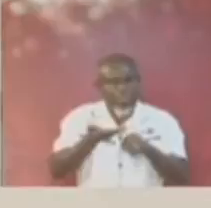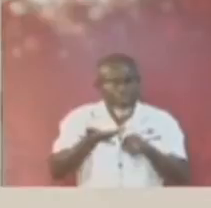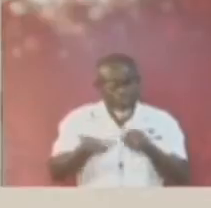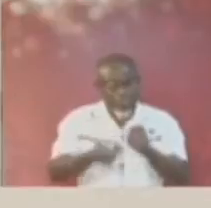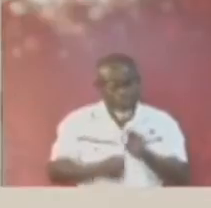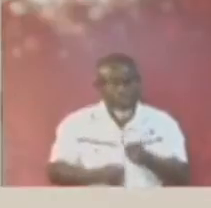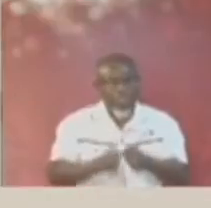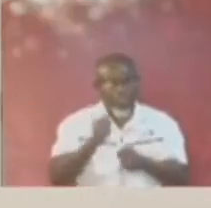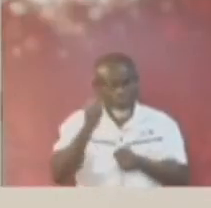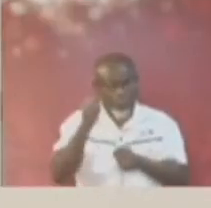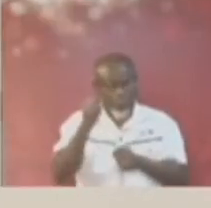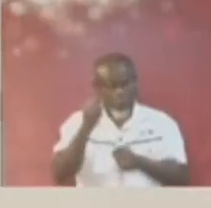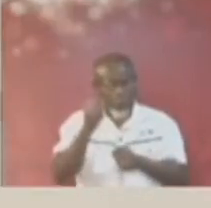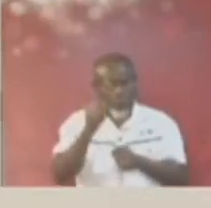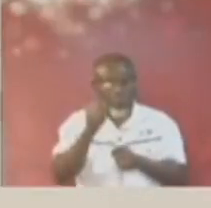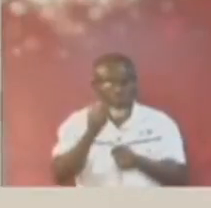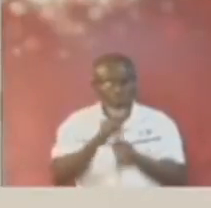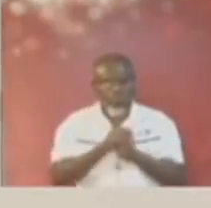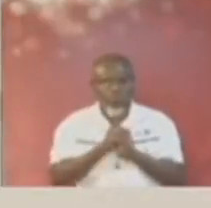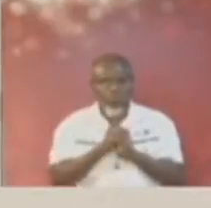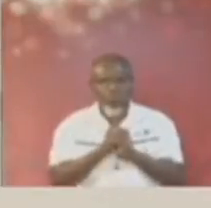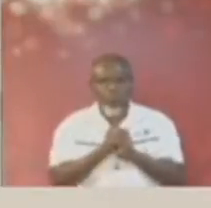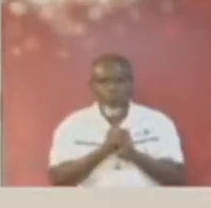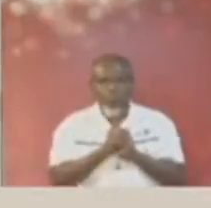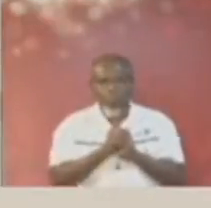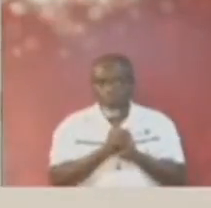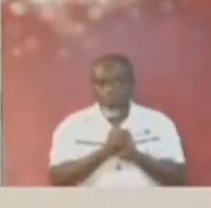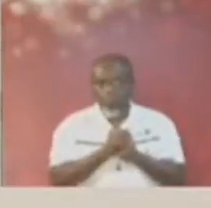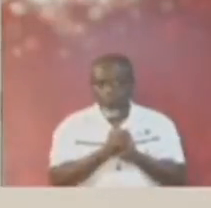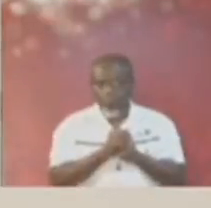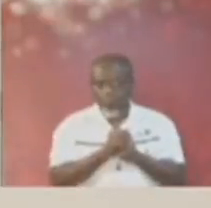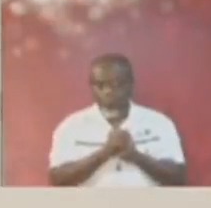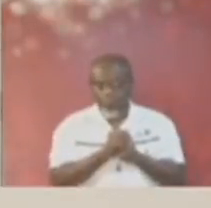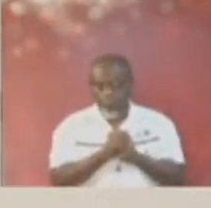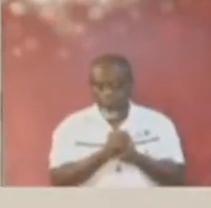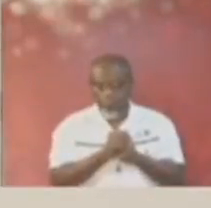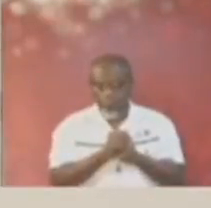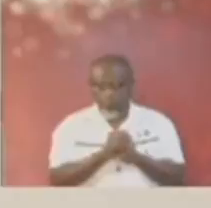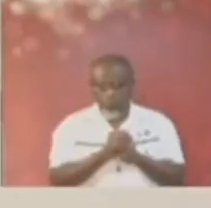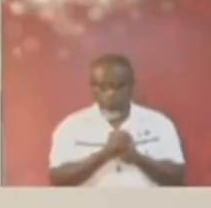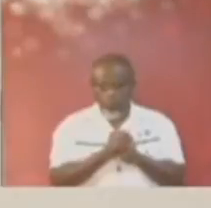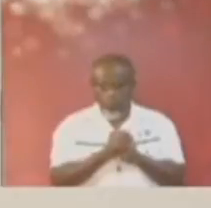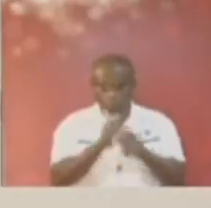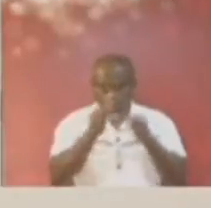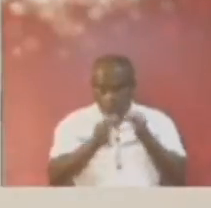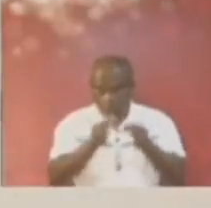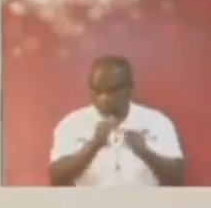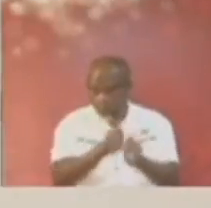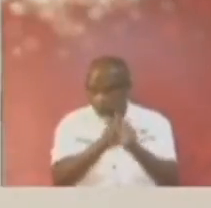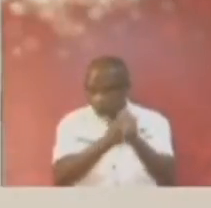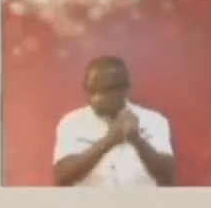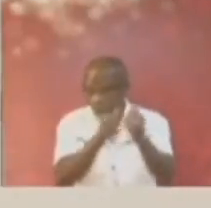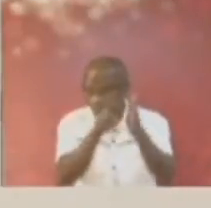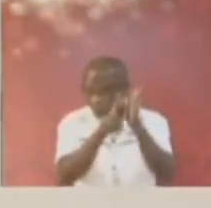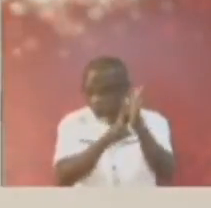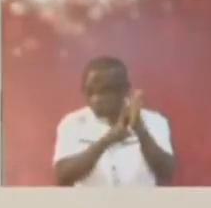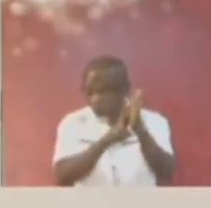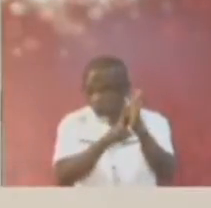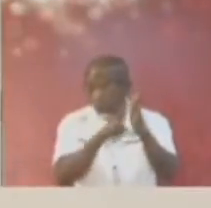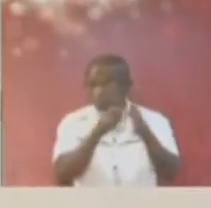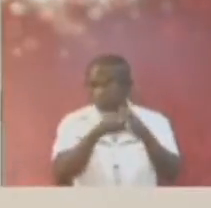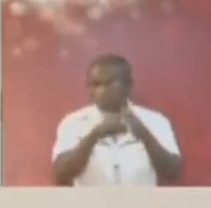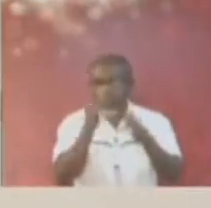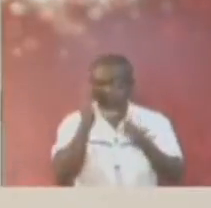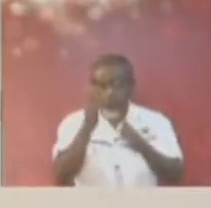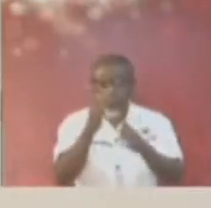the mechanisms and steps being taken, we also prevent the potential spread of most communicable